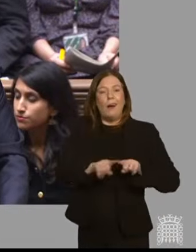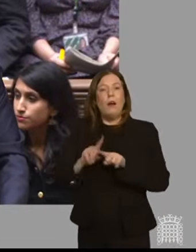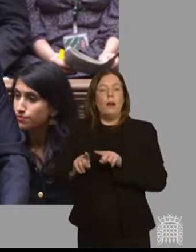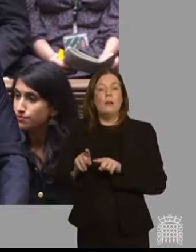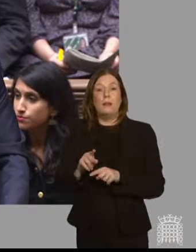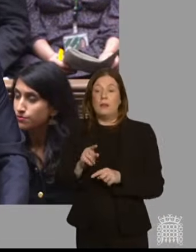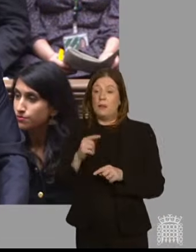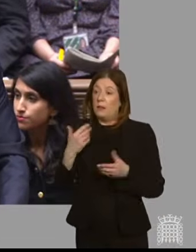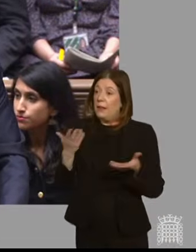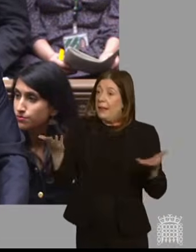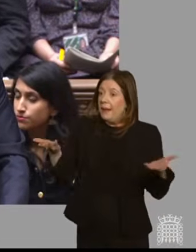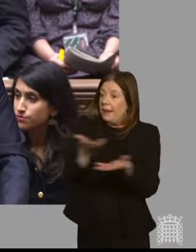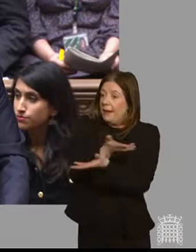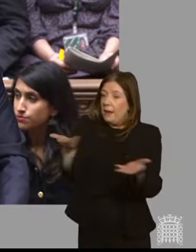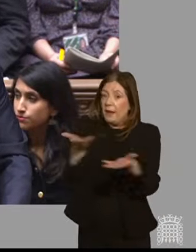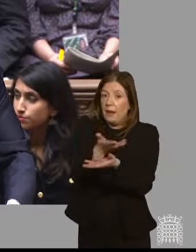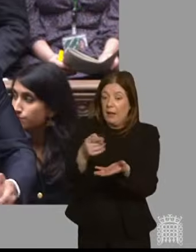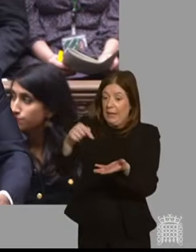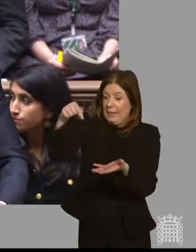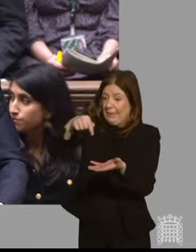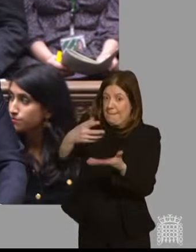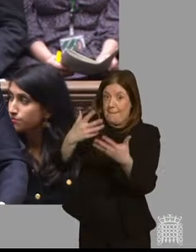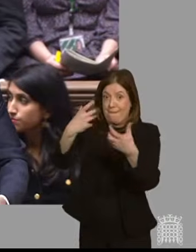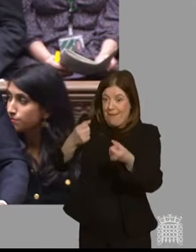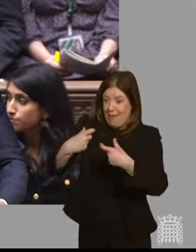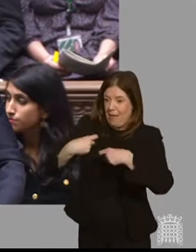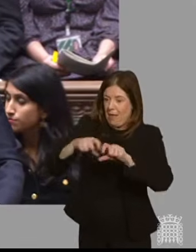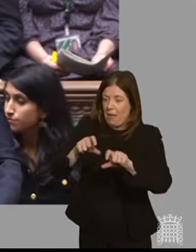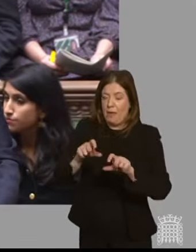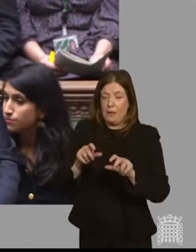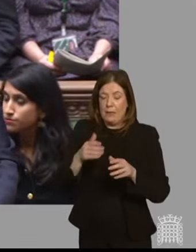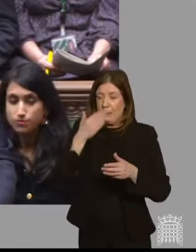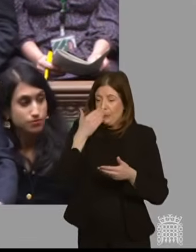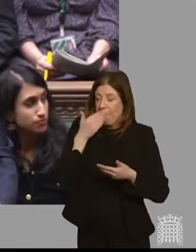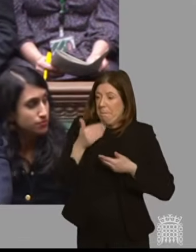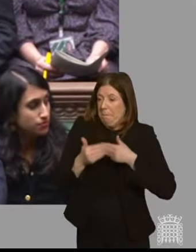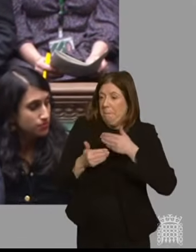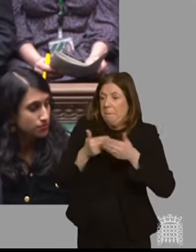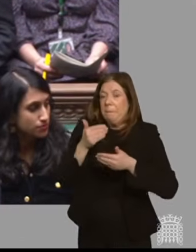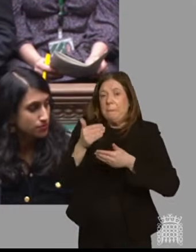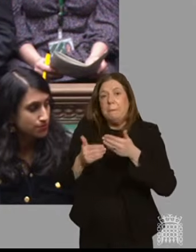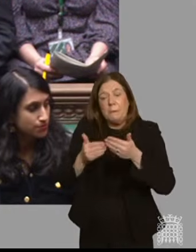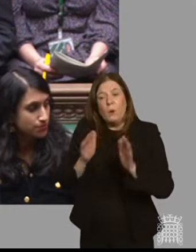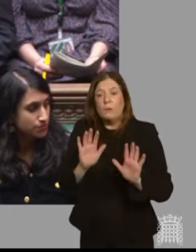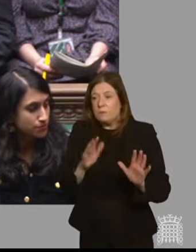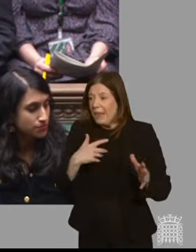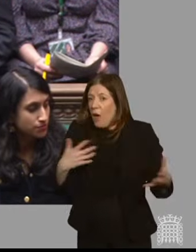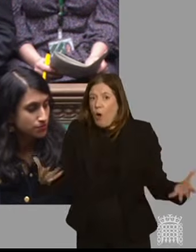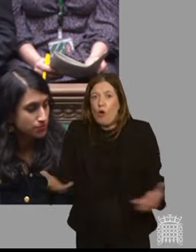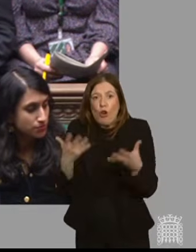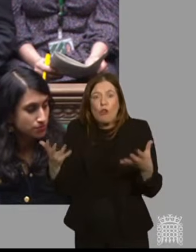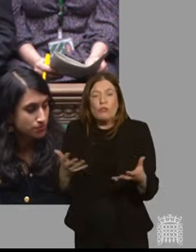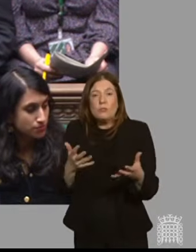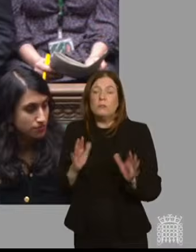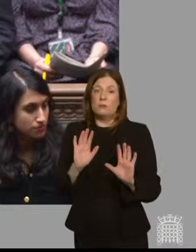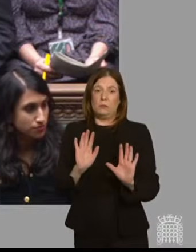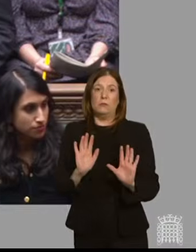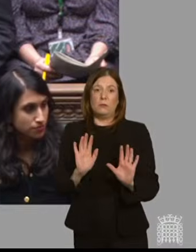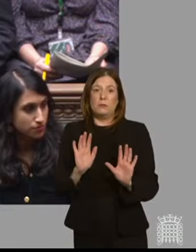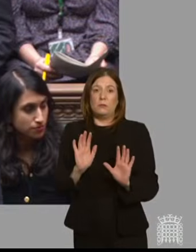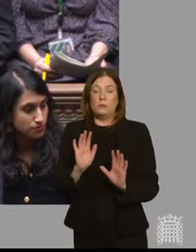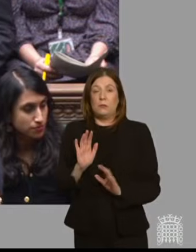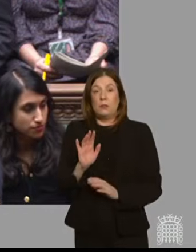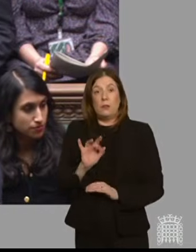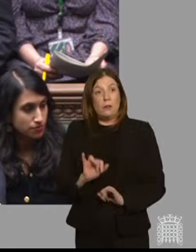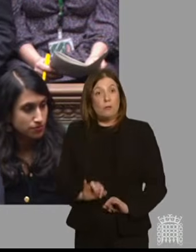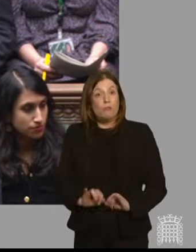sides to seize the opportunity. And I've been clear that we must seize the momentum from this terrible tragedy to find a lasting resolution to this